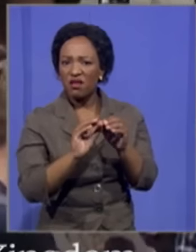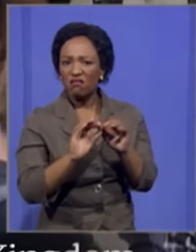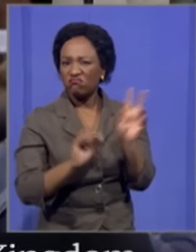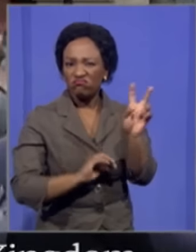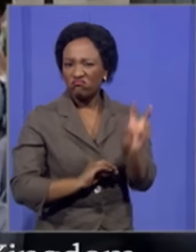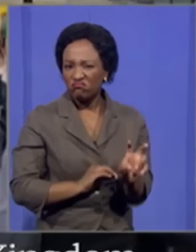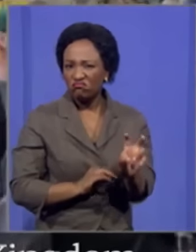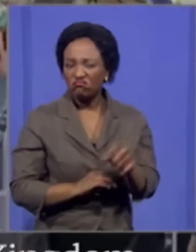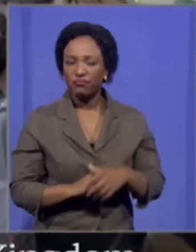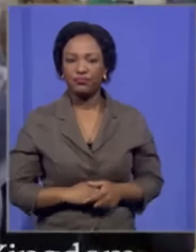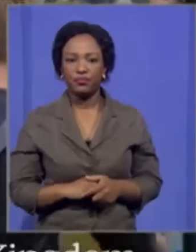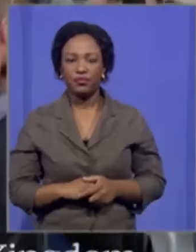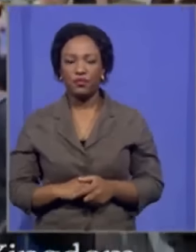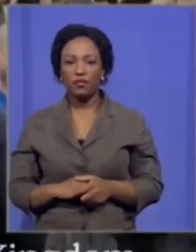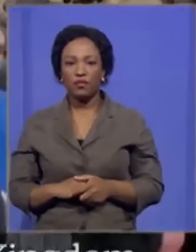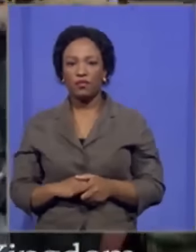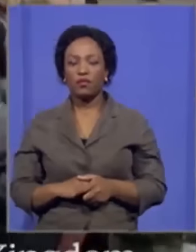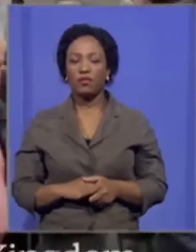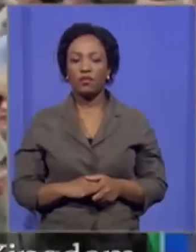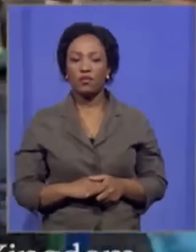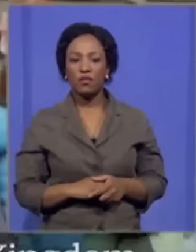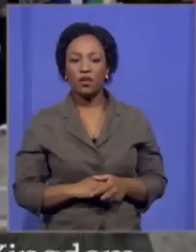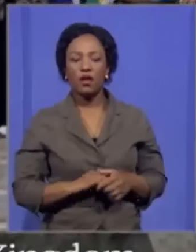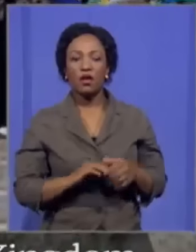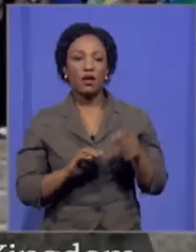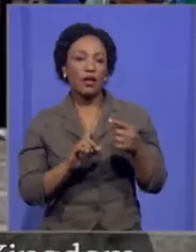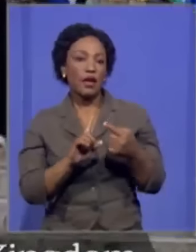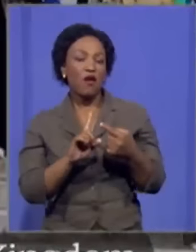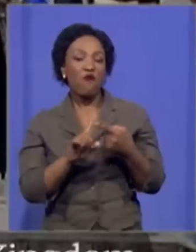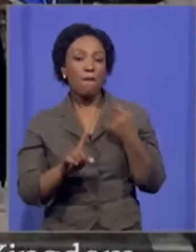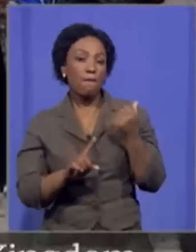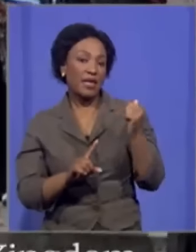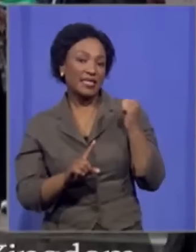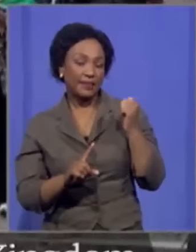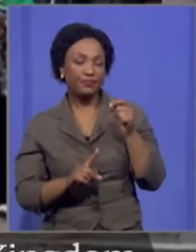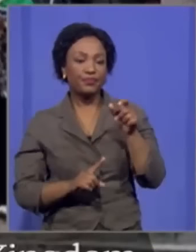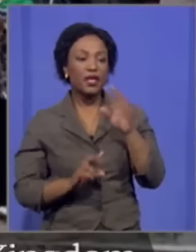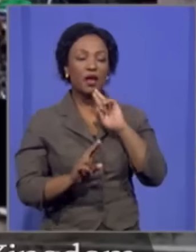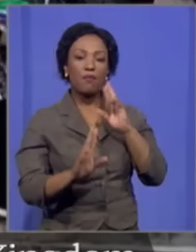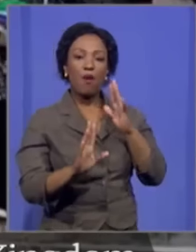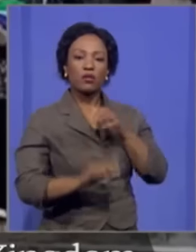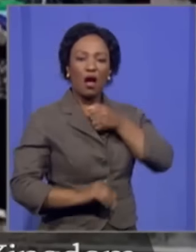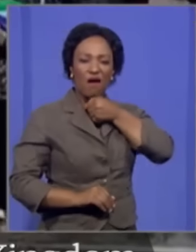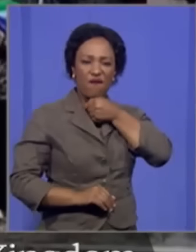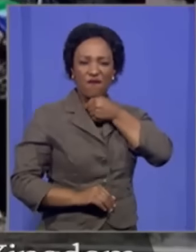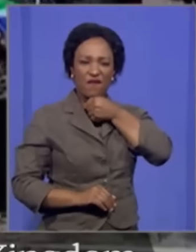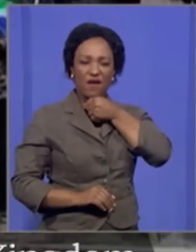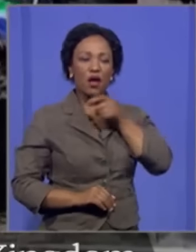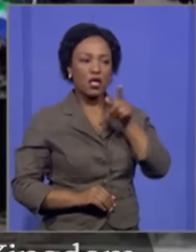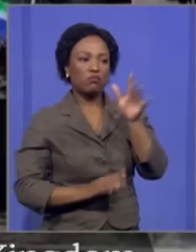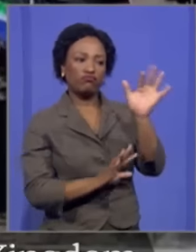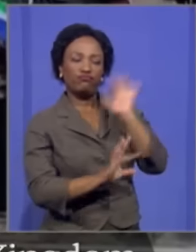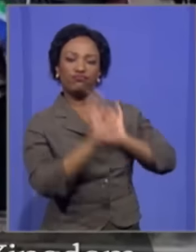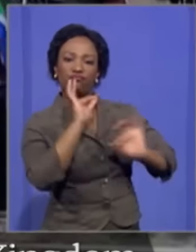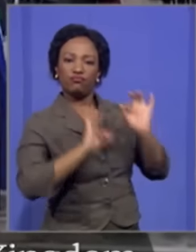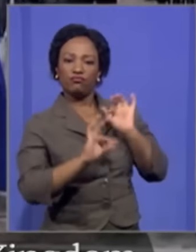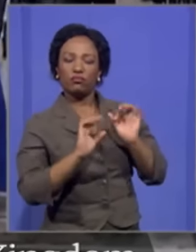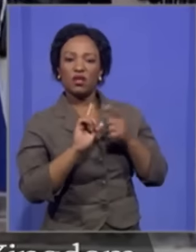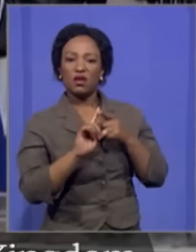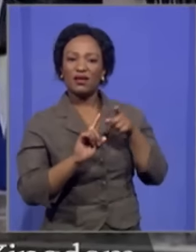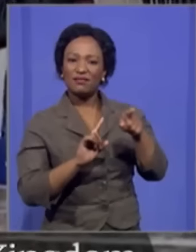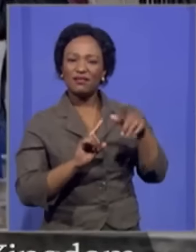Moqolotsi wa rona wa ditaba ya Kinshasa maobane o ile a re behela hore ho ya ka ditlaleho tsa lenqosa la